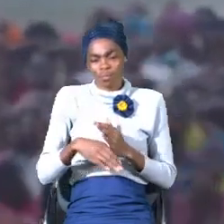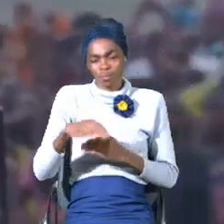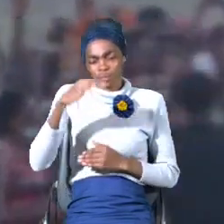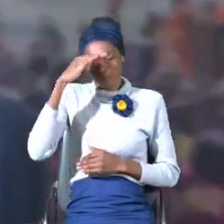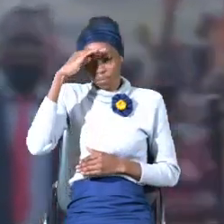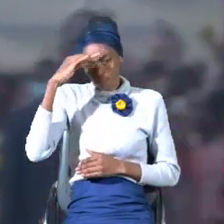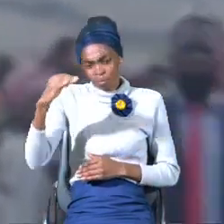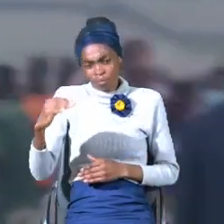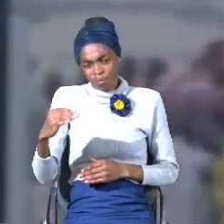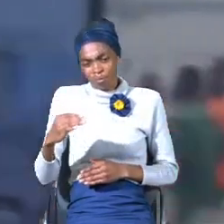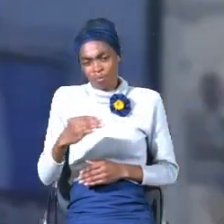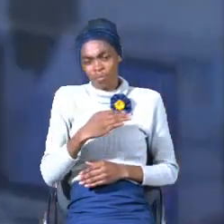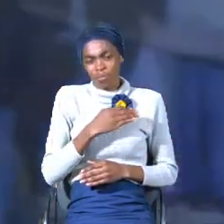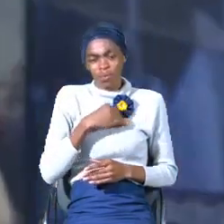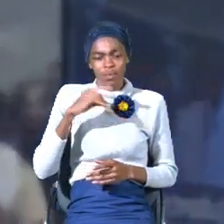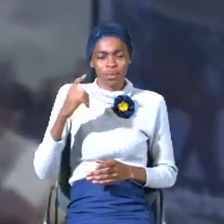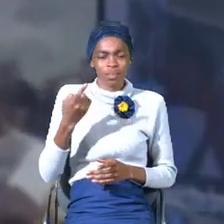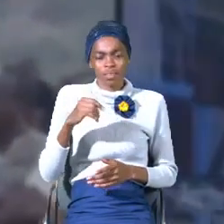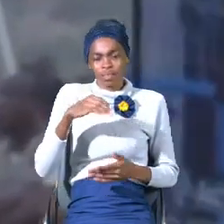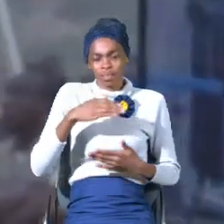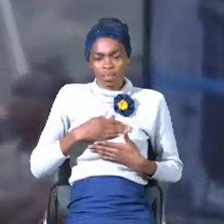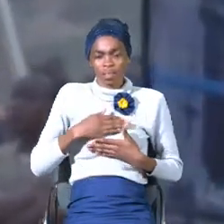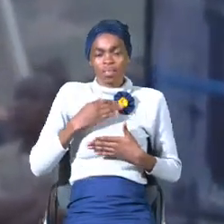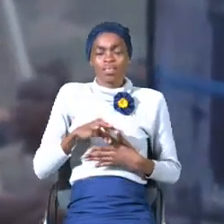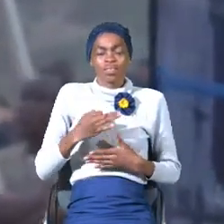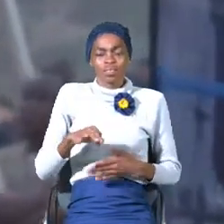and only the breath of the Almighty